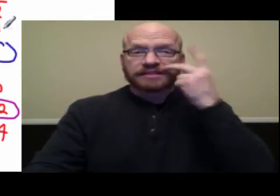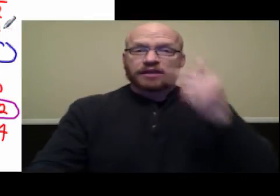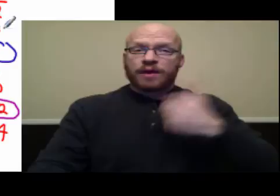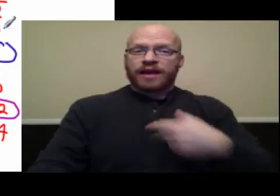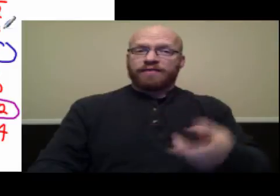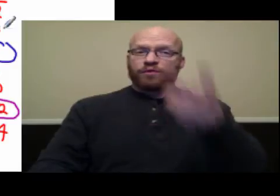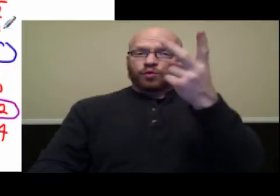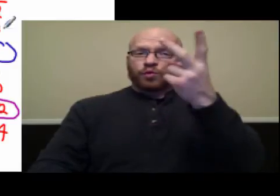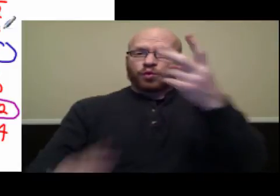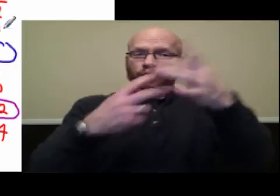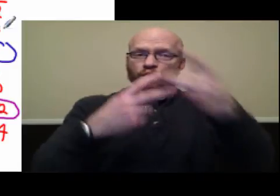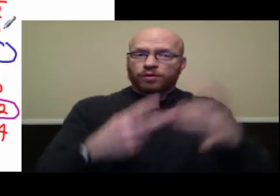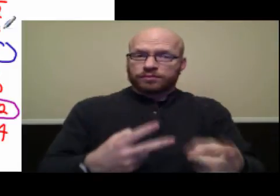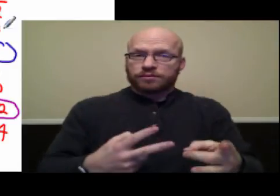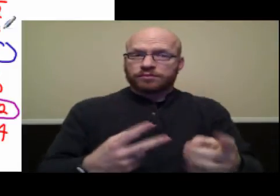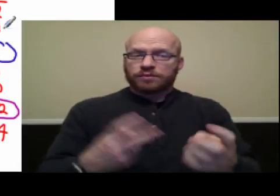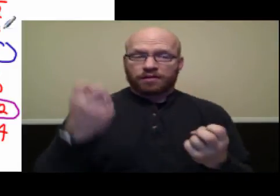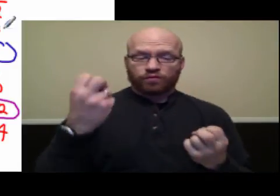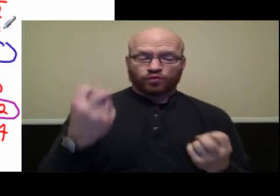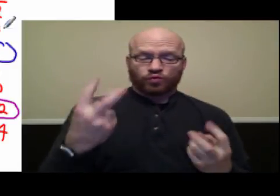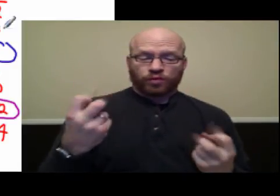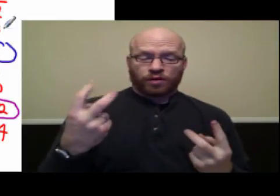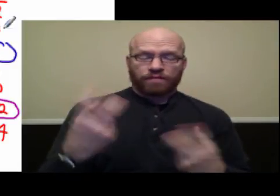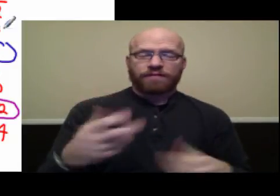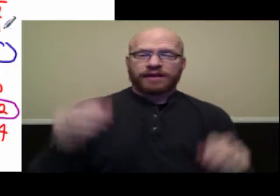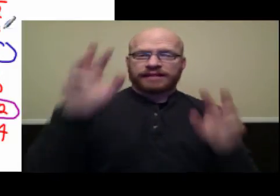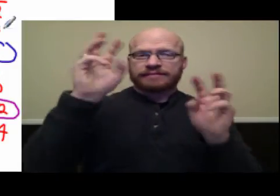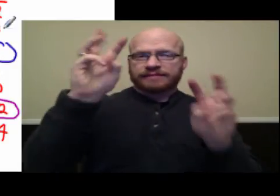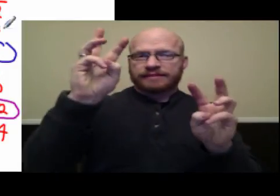As you can see here, we have 2 choices to consider. Here,